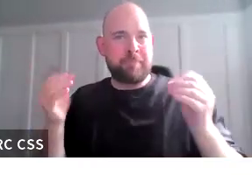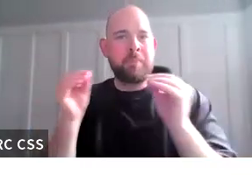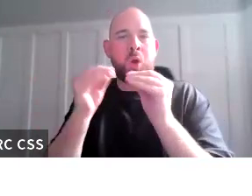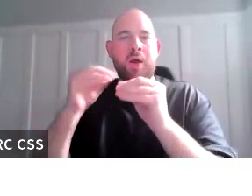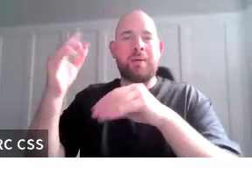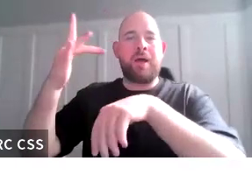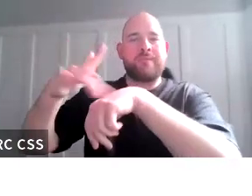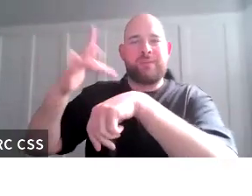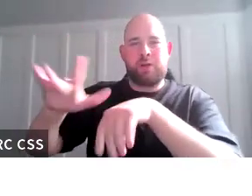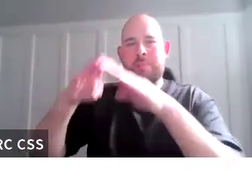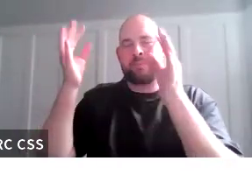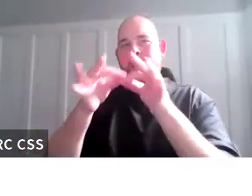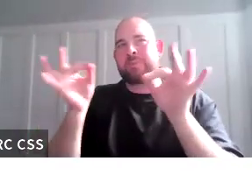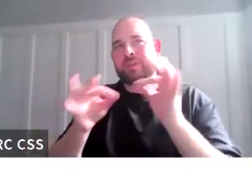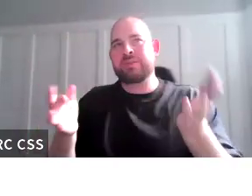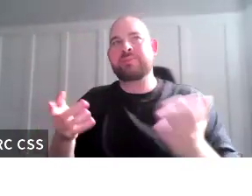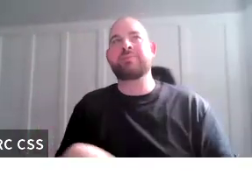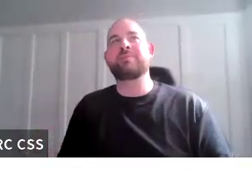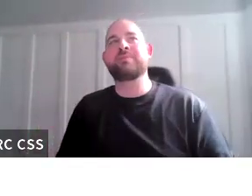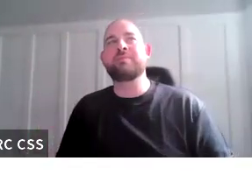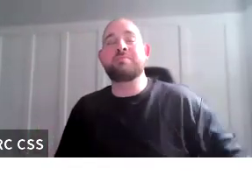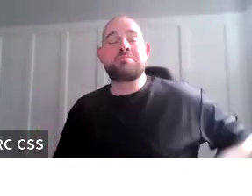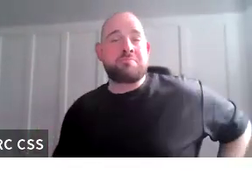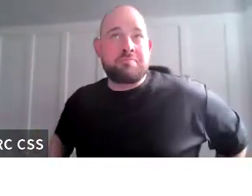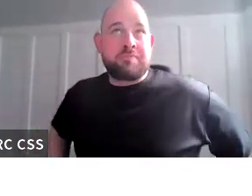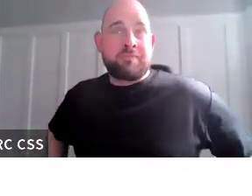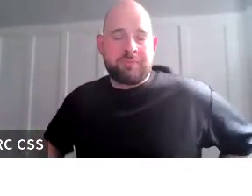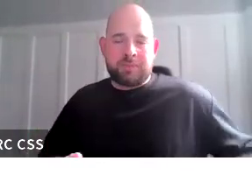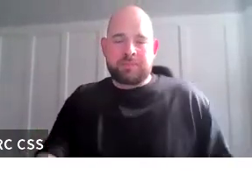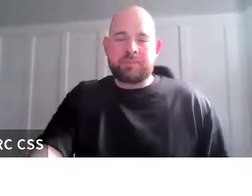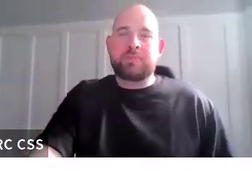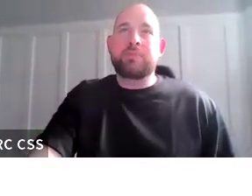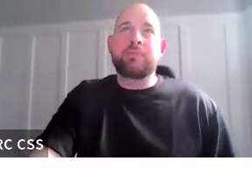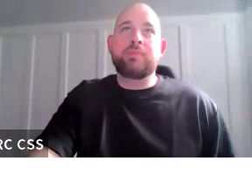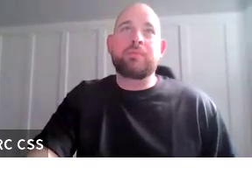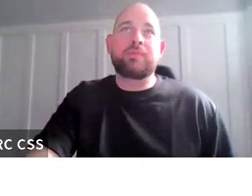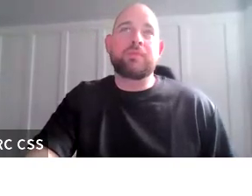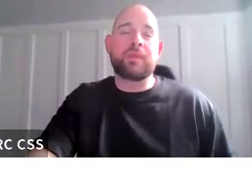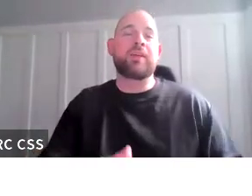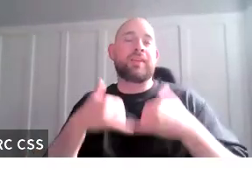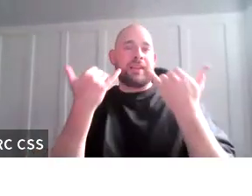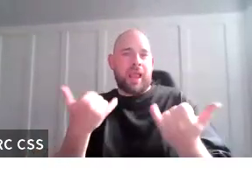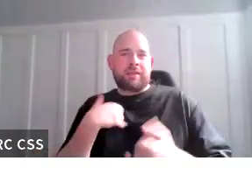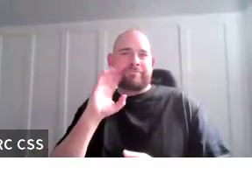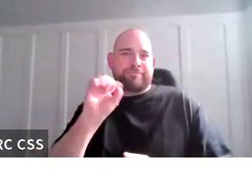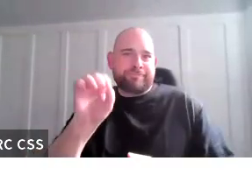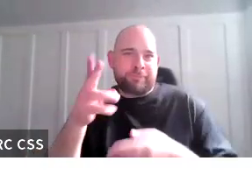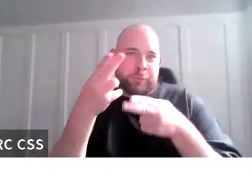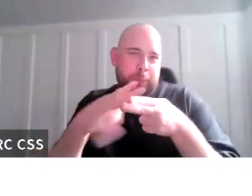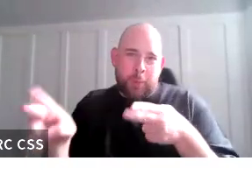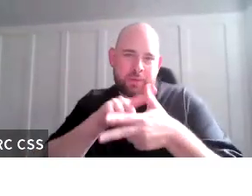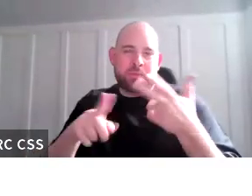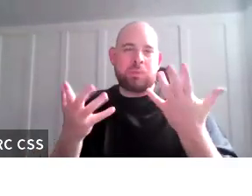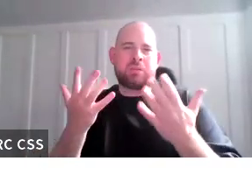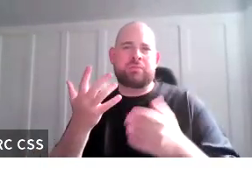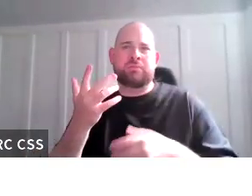technological advances, there's a lot more open captions that theaters are offering, and that's just a much better suit since the captions are just right there on the screen. There is no second